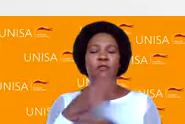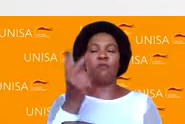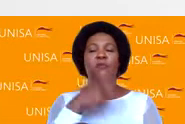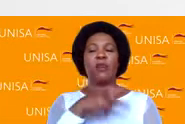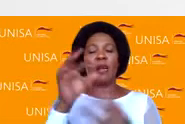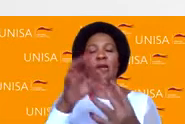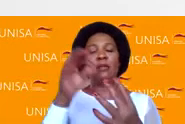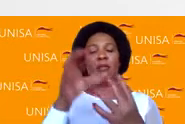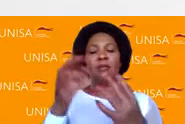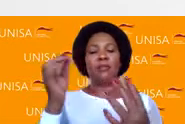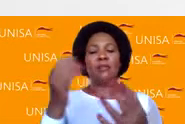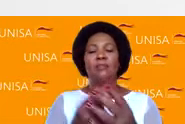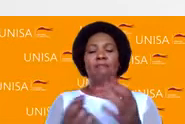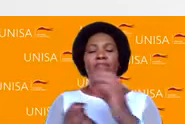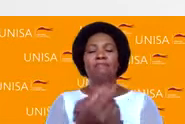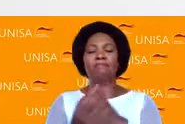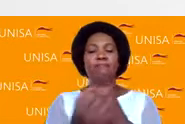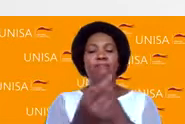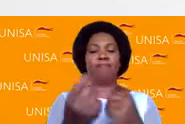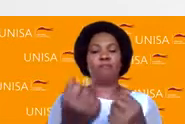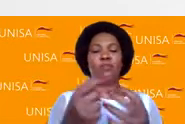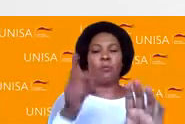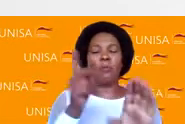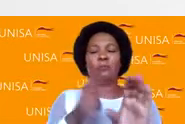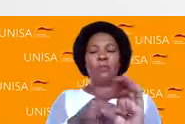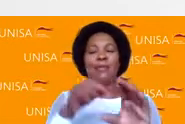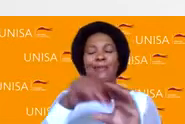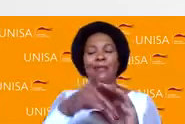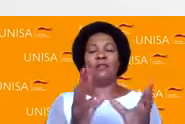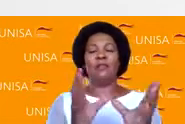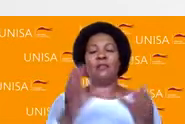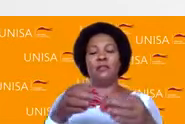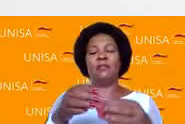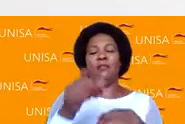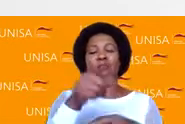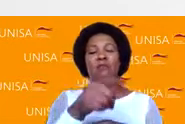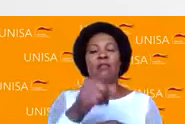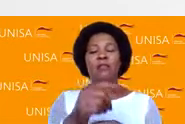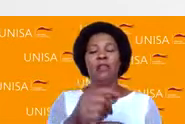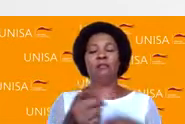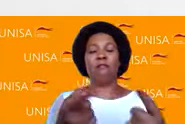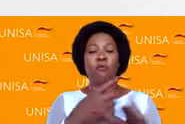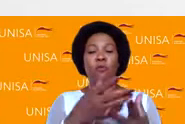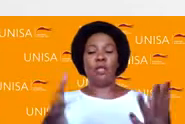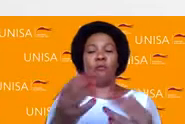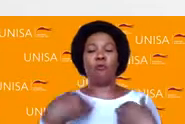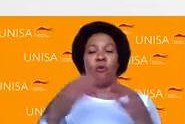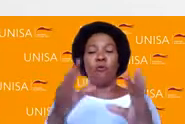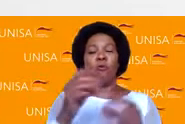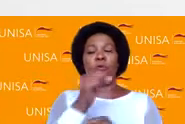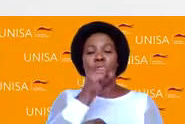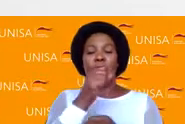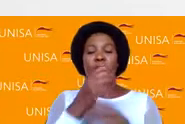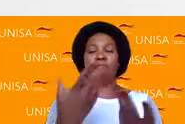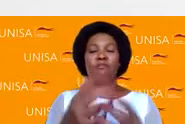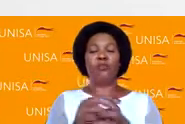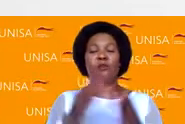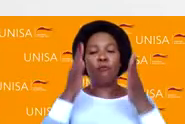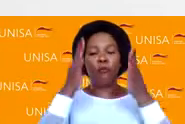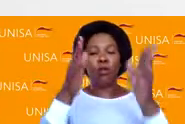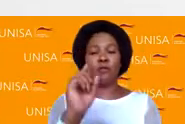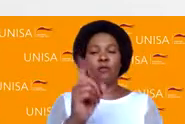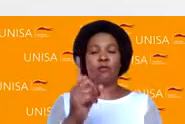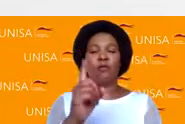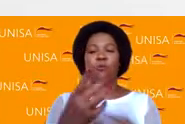with the least amount of participants in it. And then from there, we will open the mics and really focus on